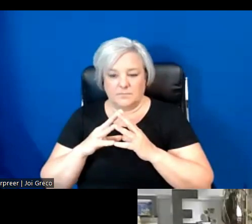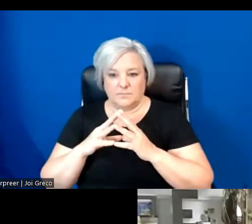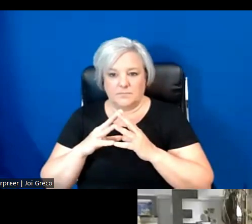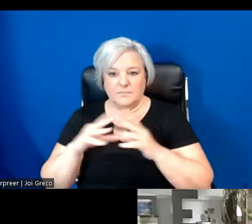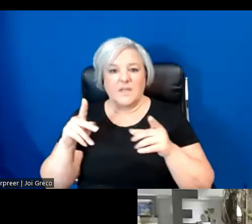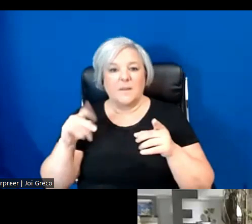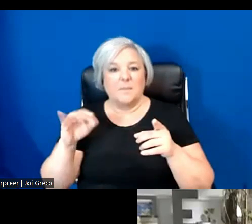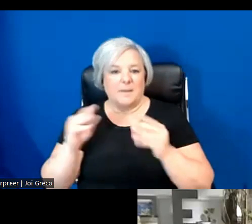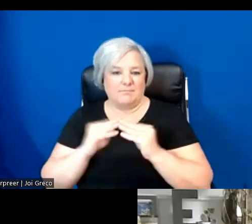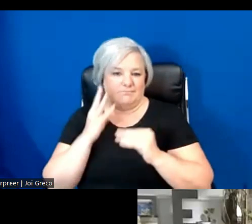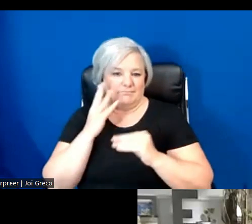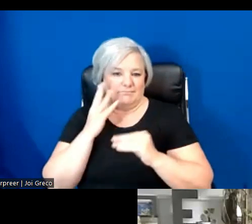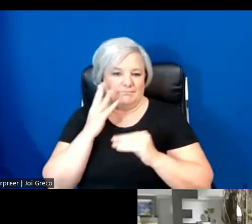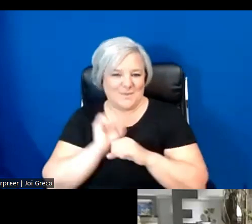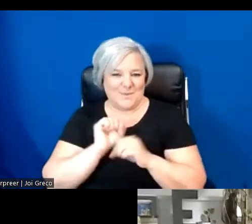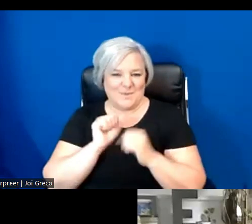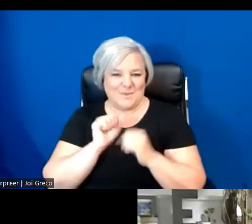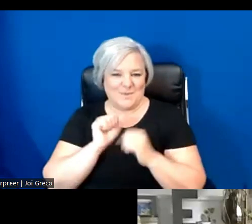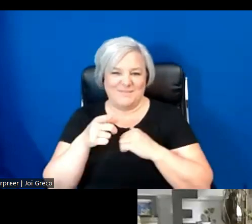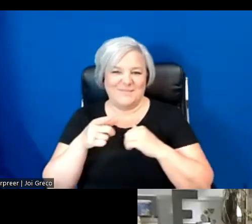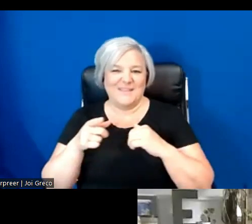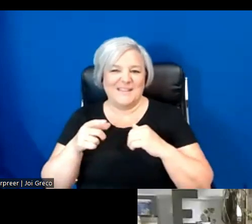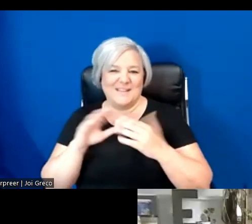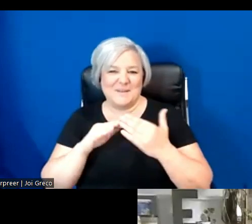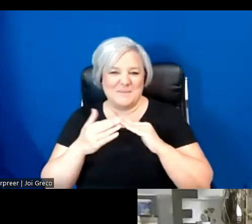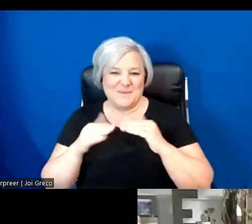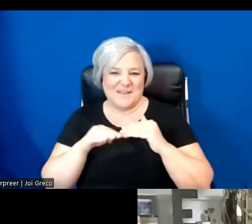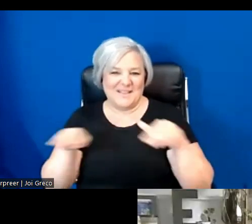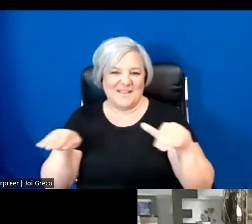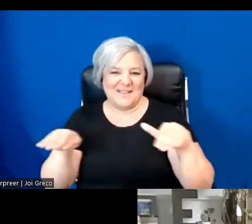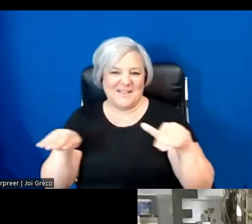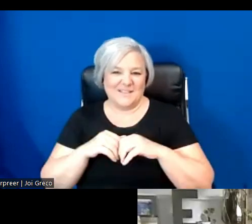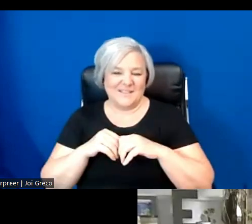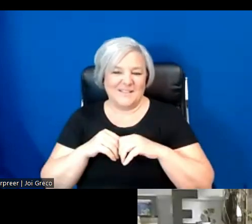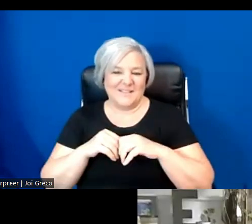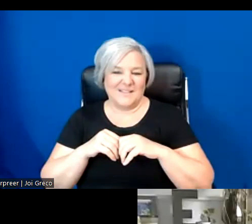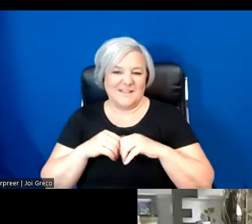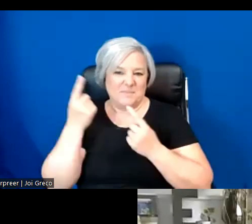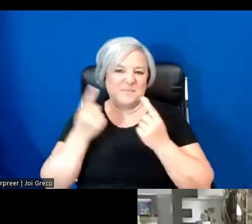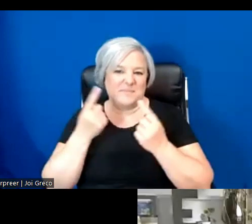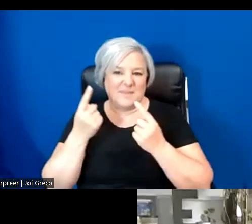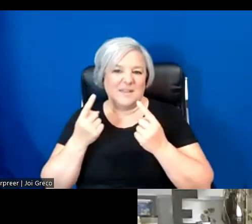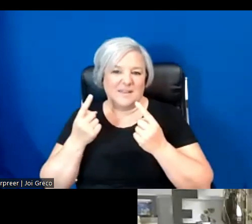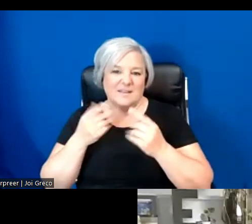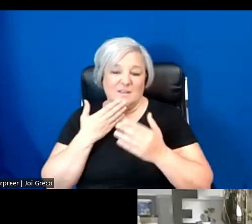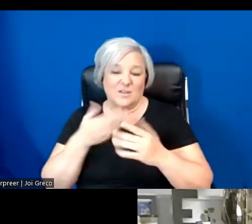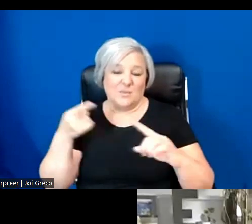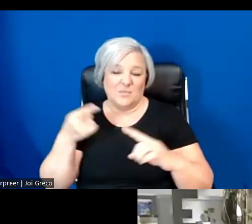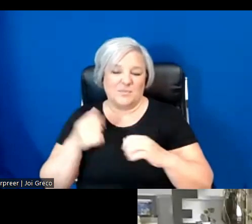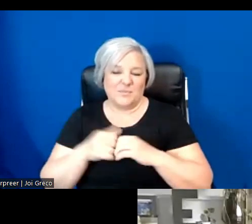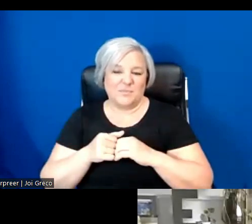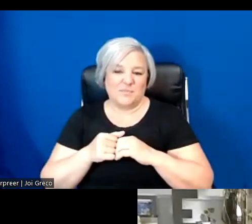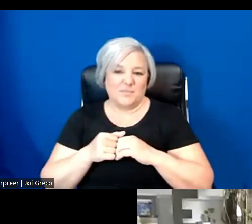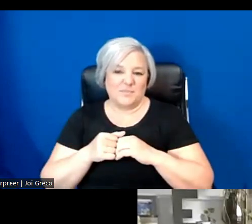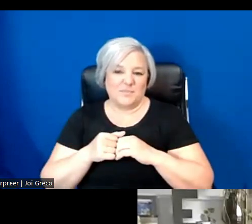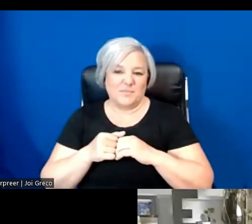Has much more experience working at the community level, and you know, I think that is, he made a great point, and I